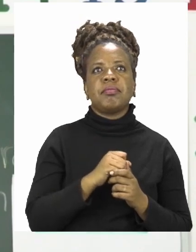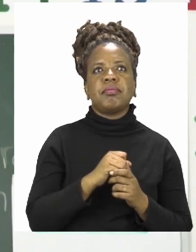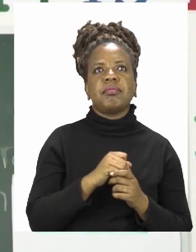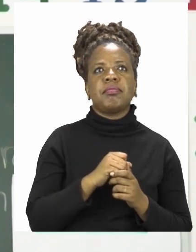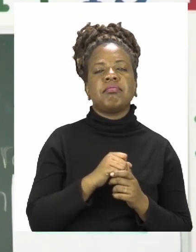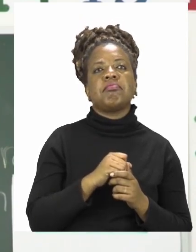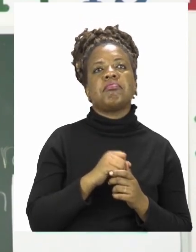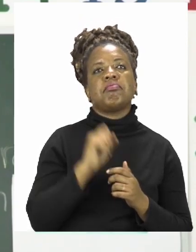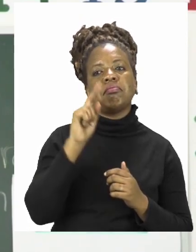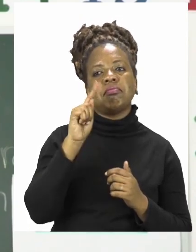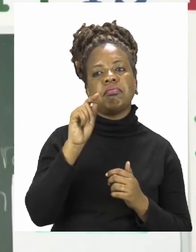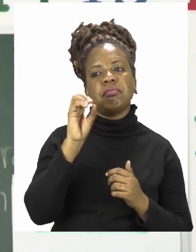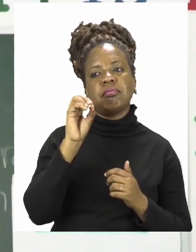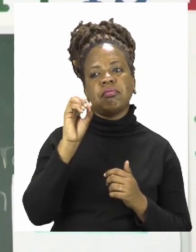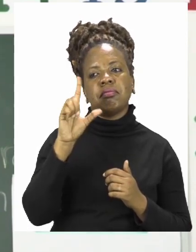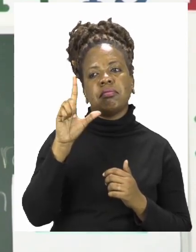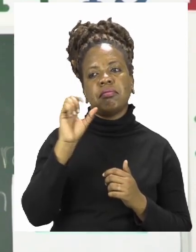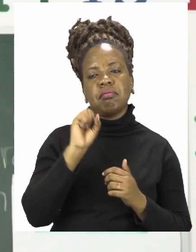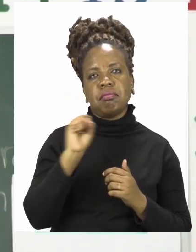tools.